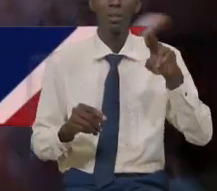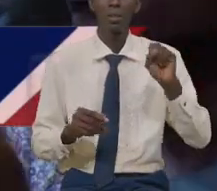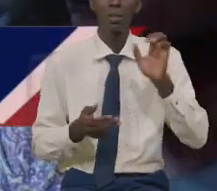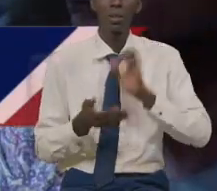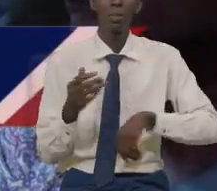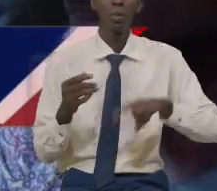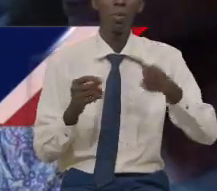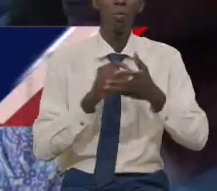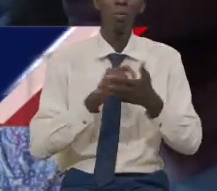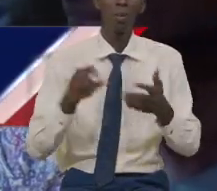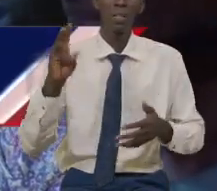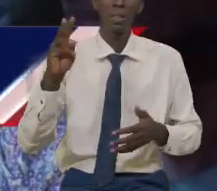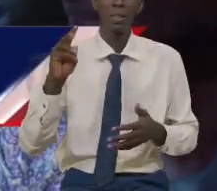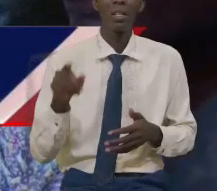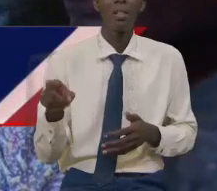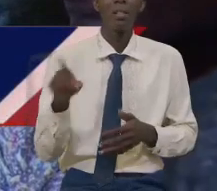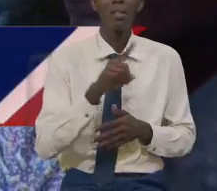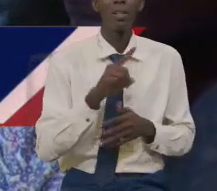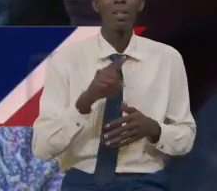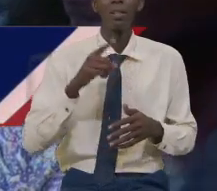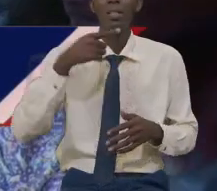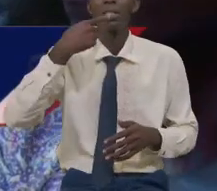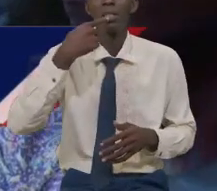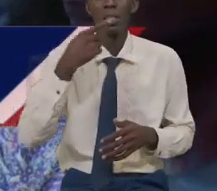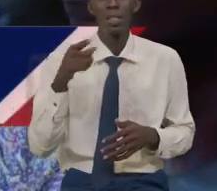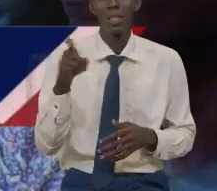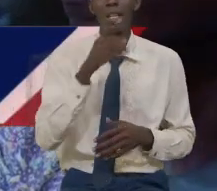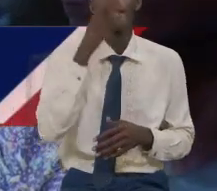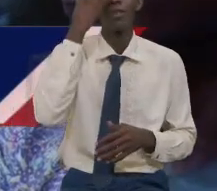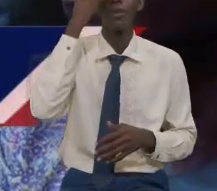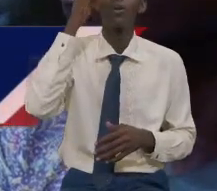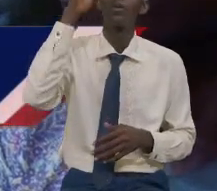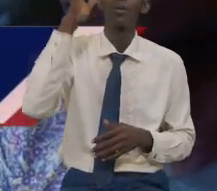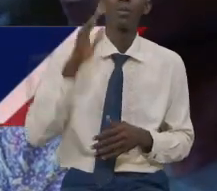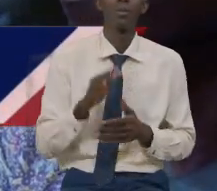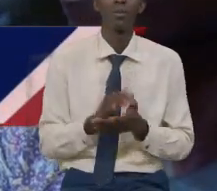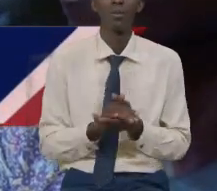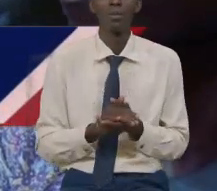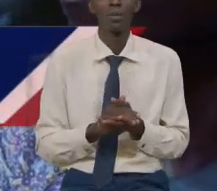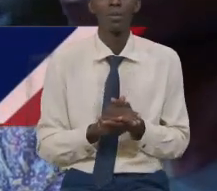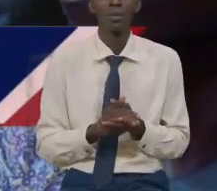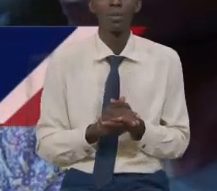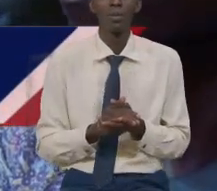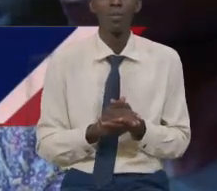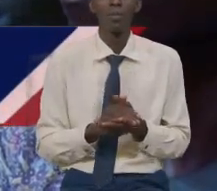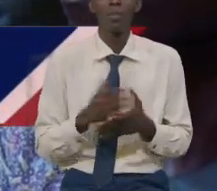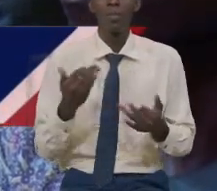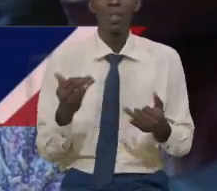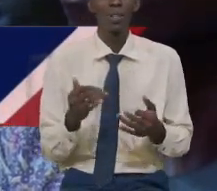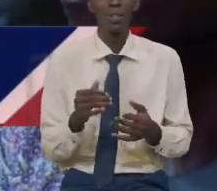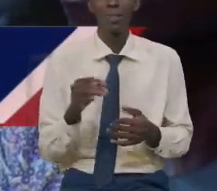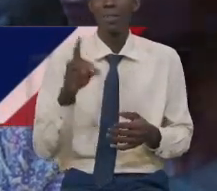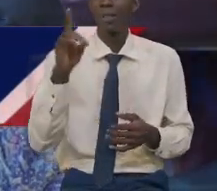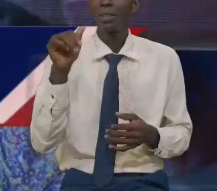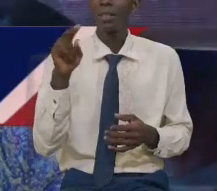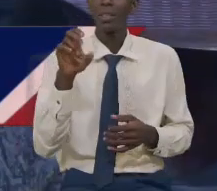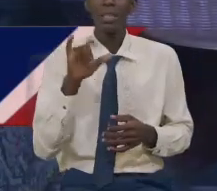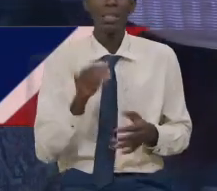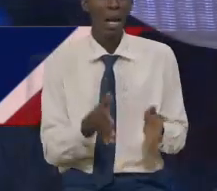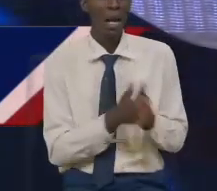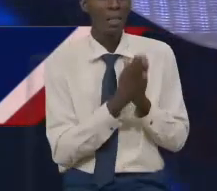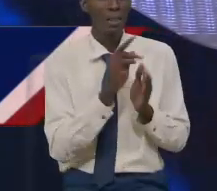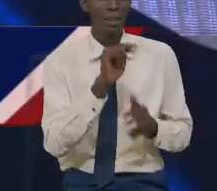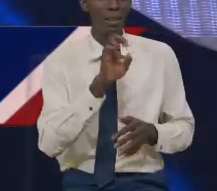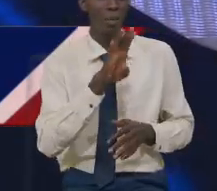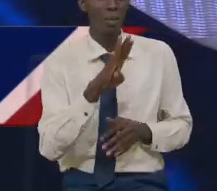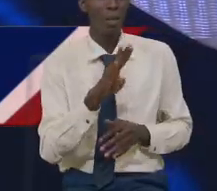16, they profess that they know God. Daniel is, you know, asking Nebuchadnezzar, what do you know about God now?